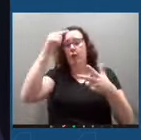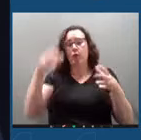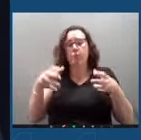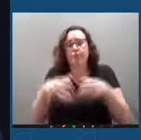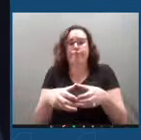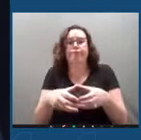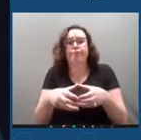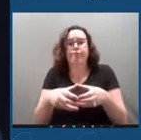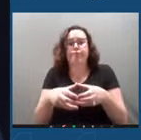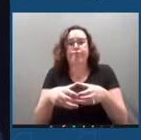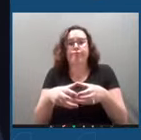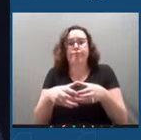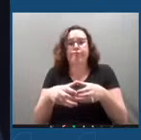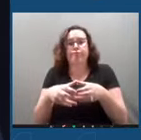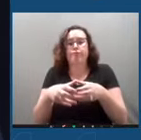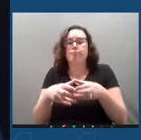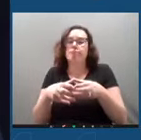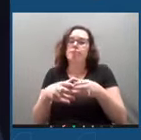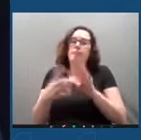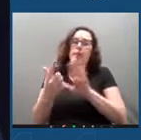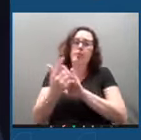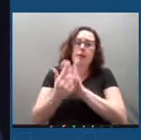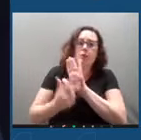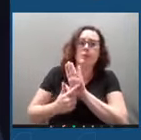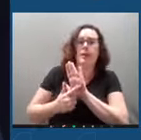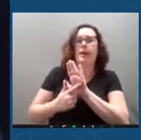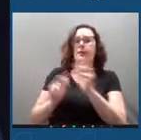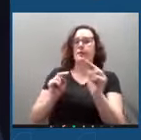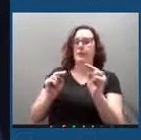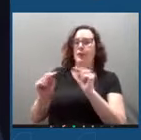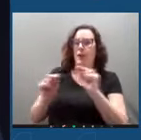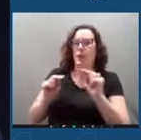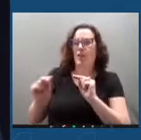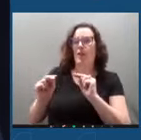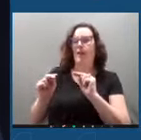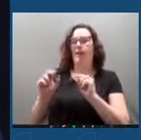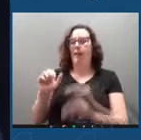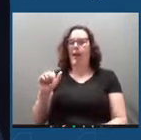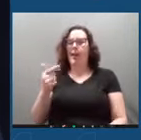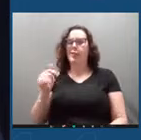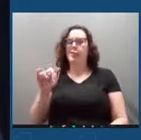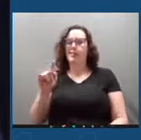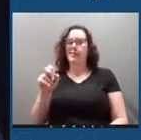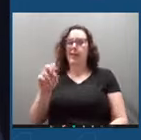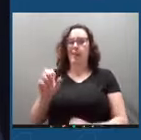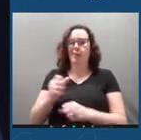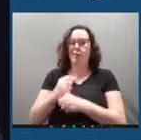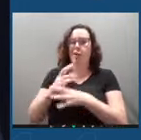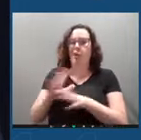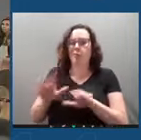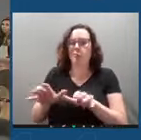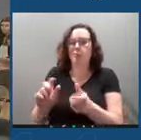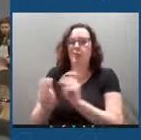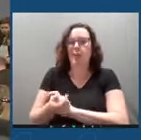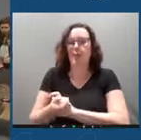Legislate, negotiate, and agitate. And you agitated, and now we got the bill done. Thank